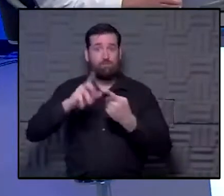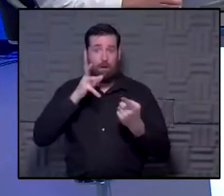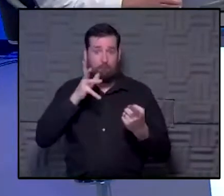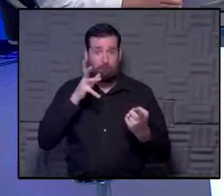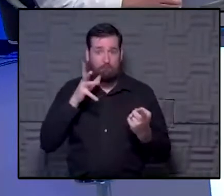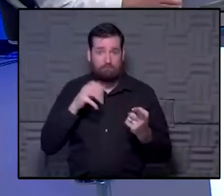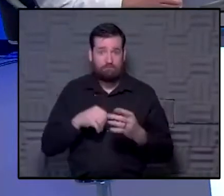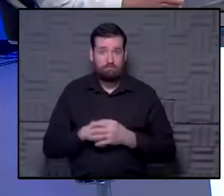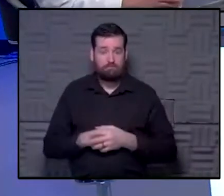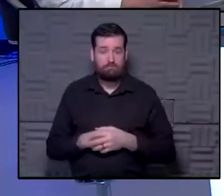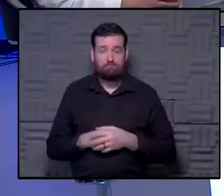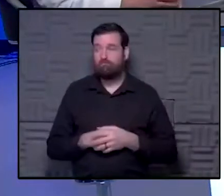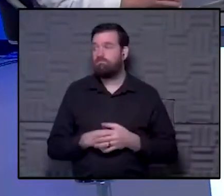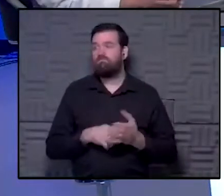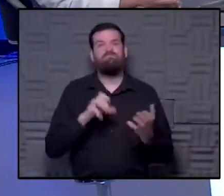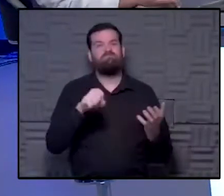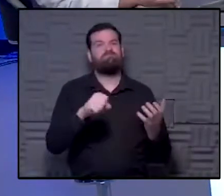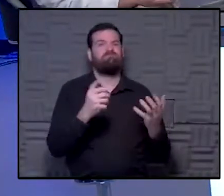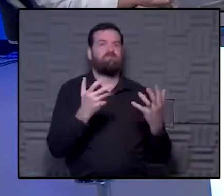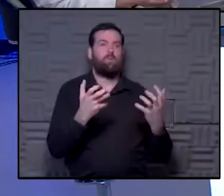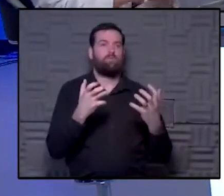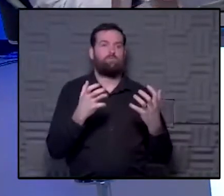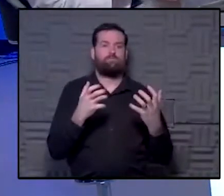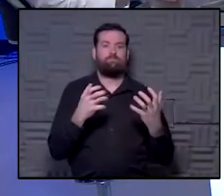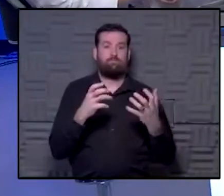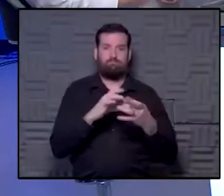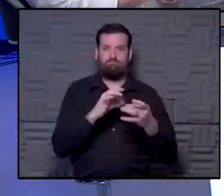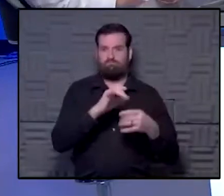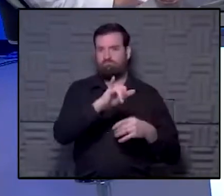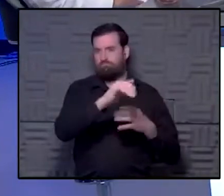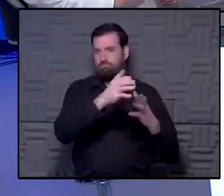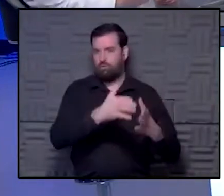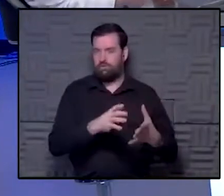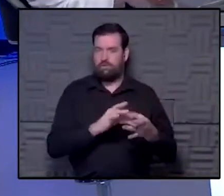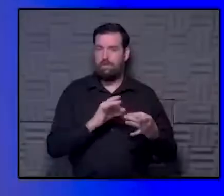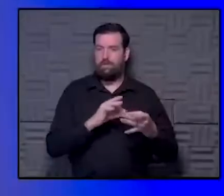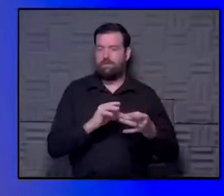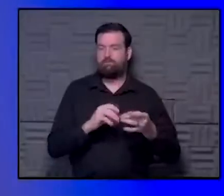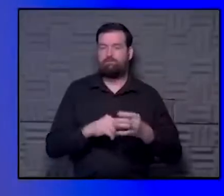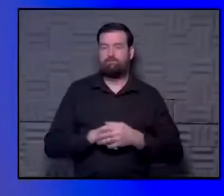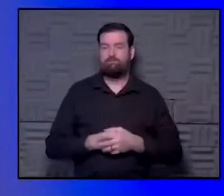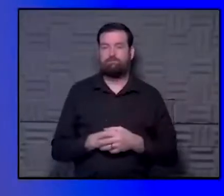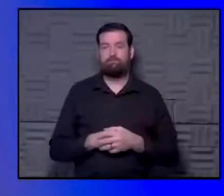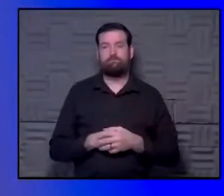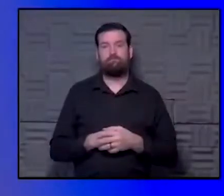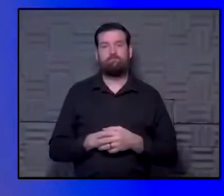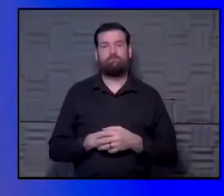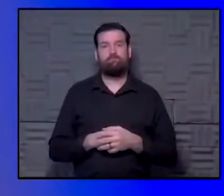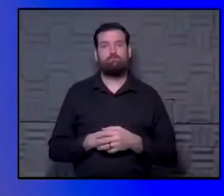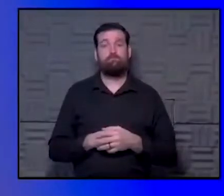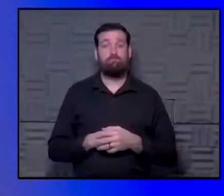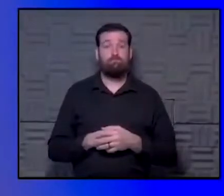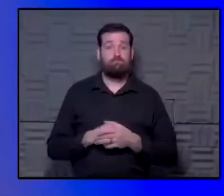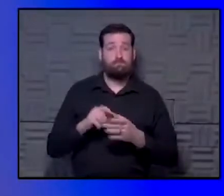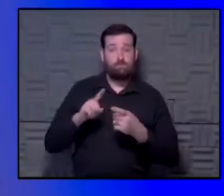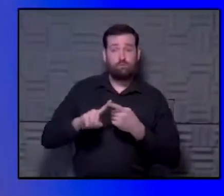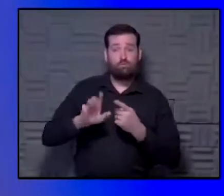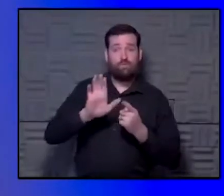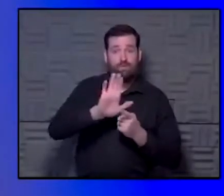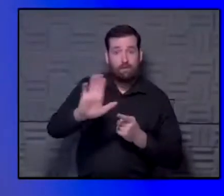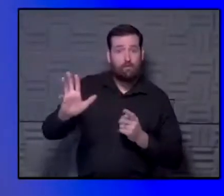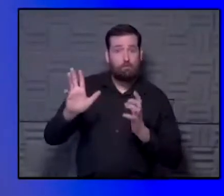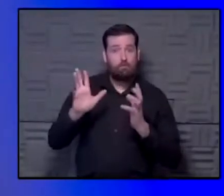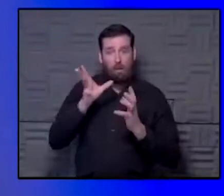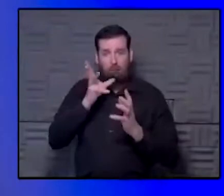Yeah. I wanted to touch on this person's comment, to talk to their mother